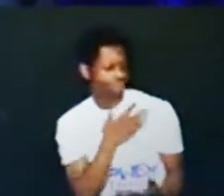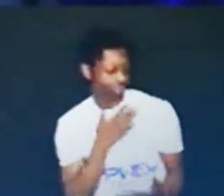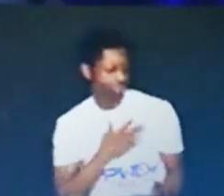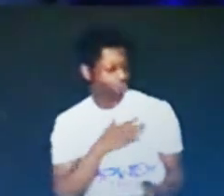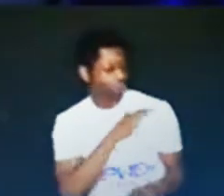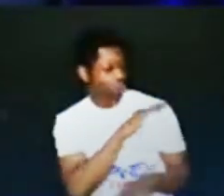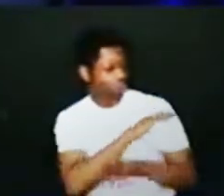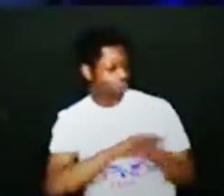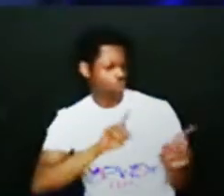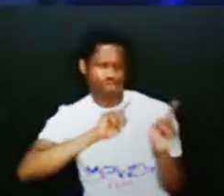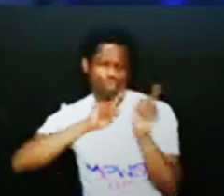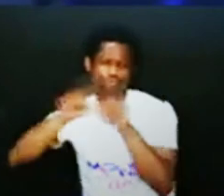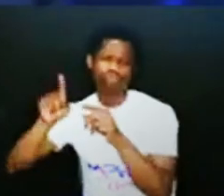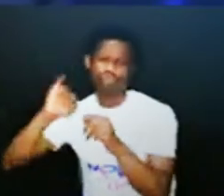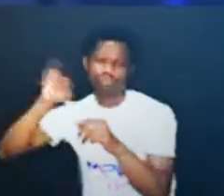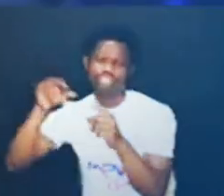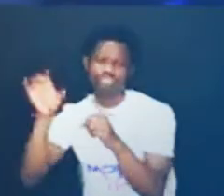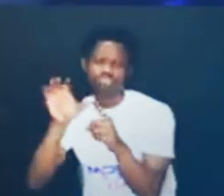Paul,